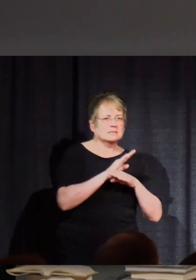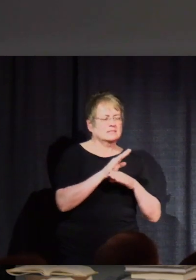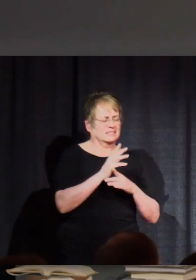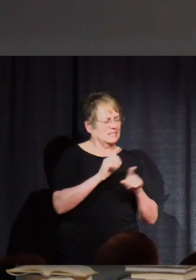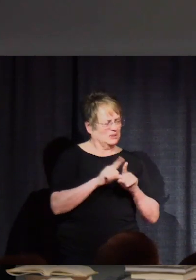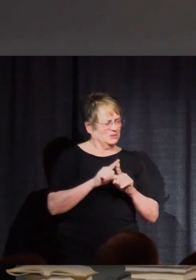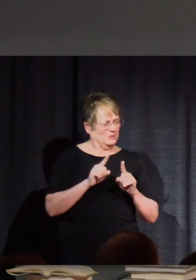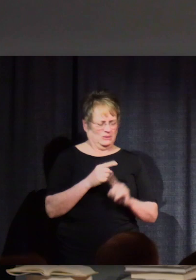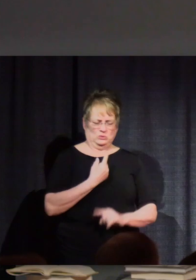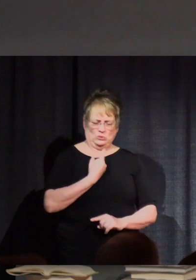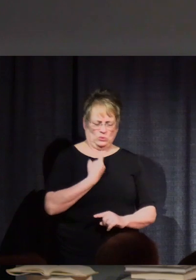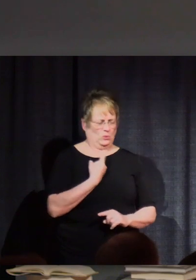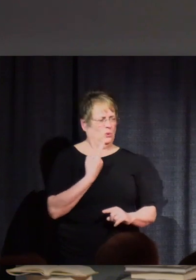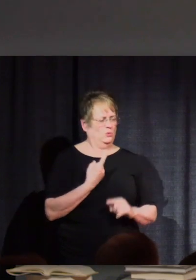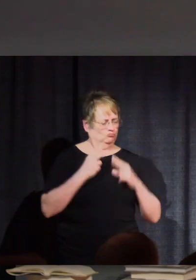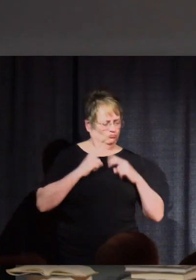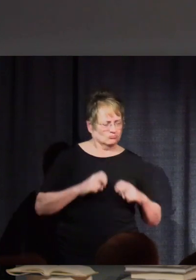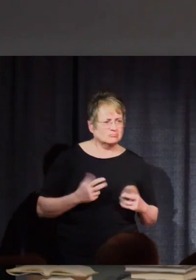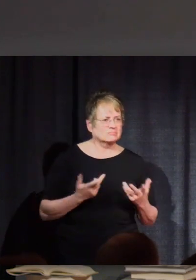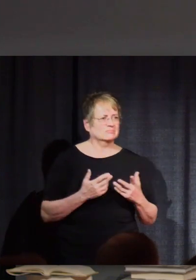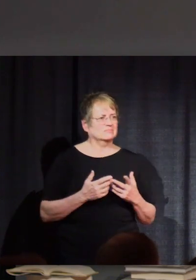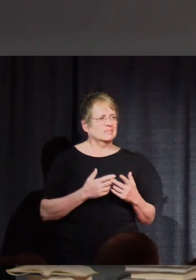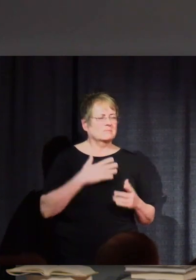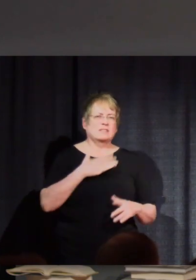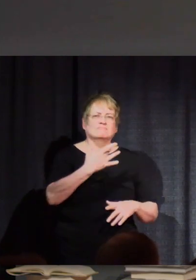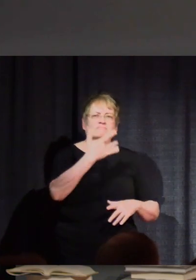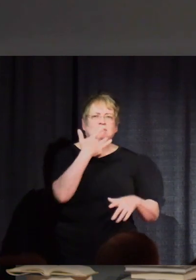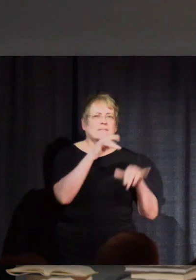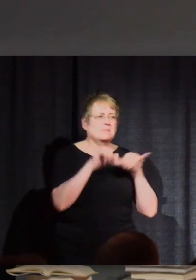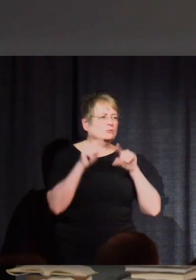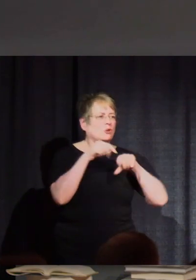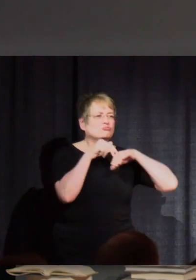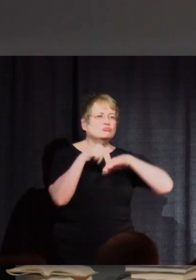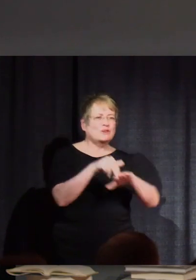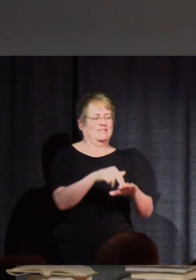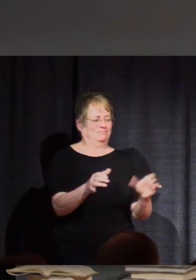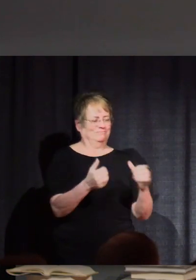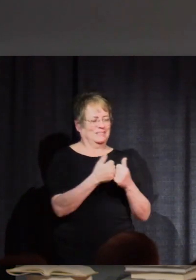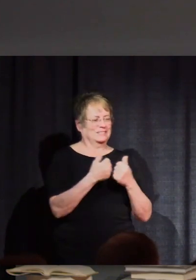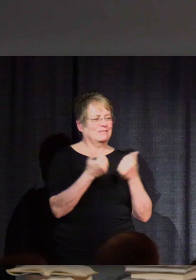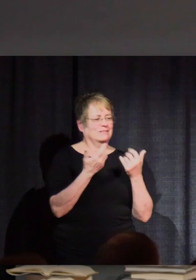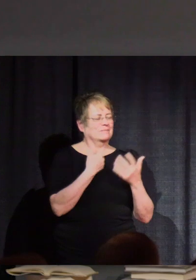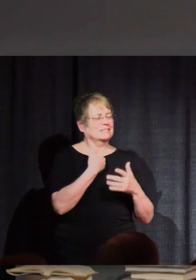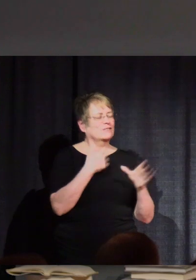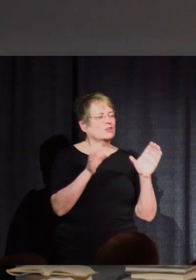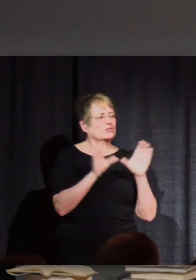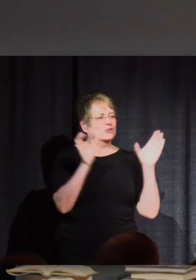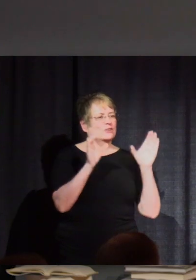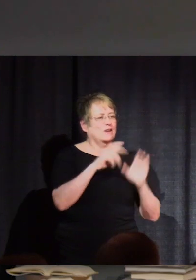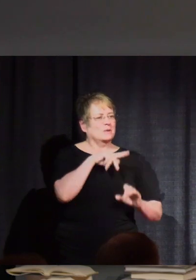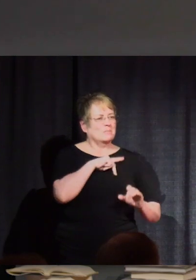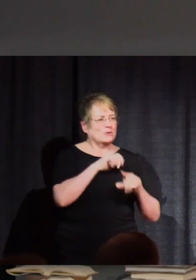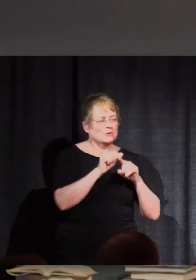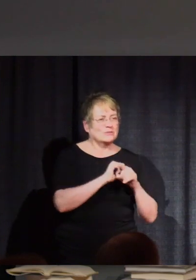with myself that year. Living just 5 minutes from my favorite surf spot, I got certified as a personal trainer, and I